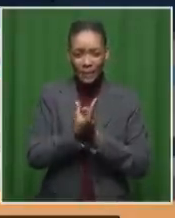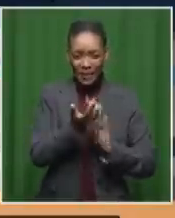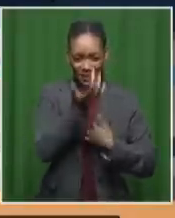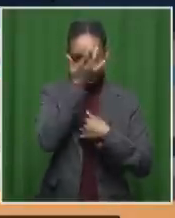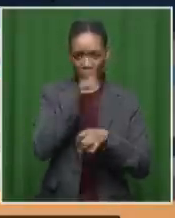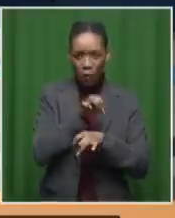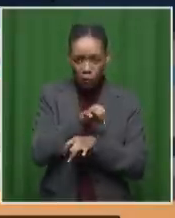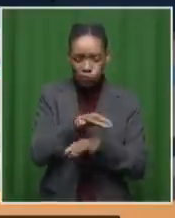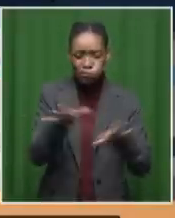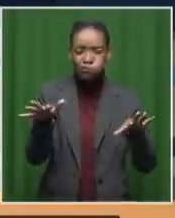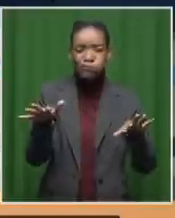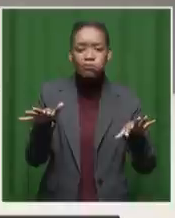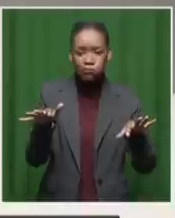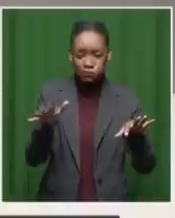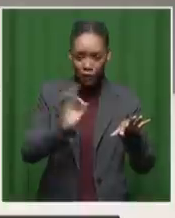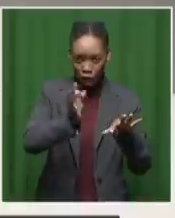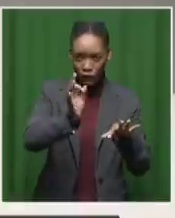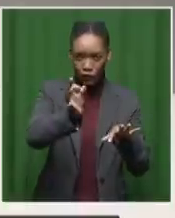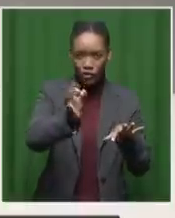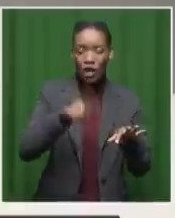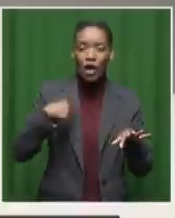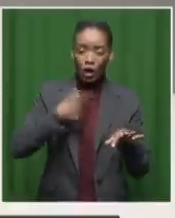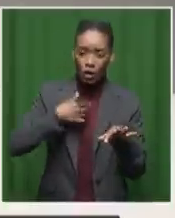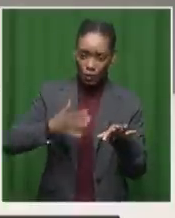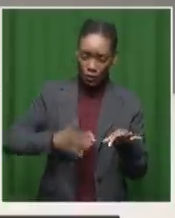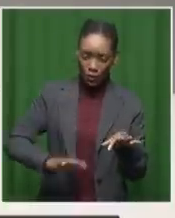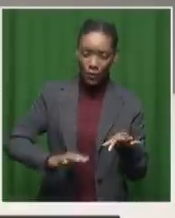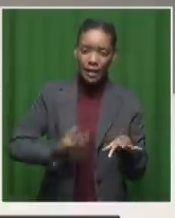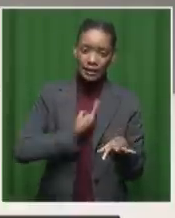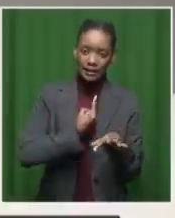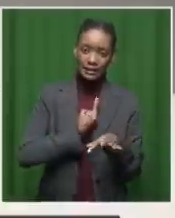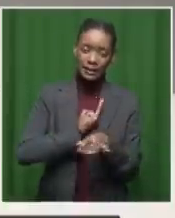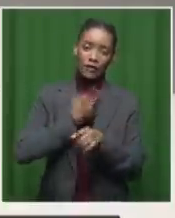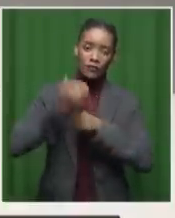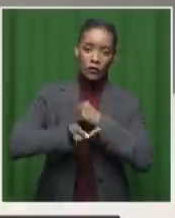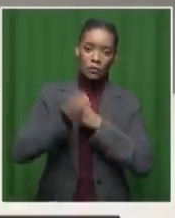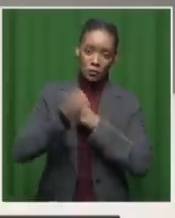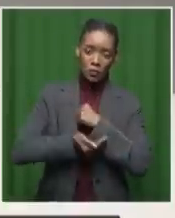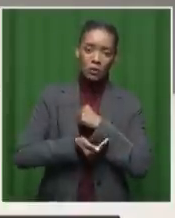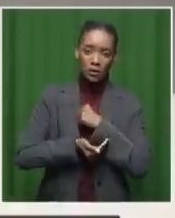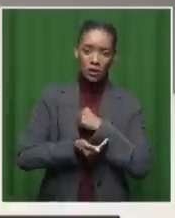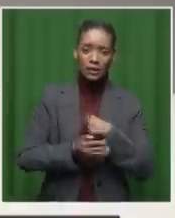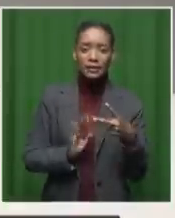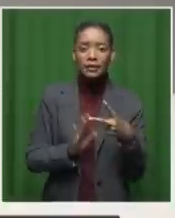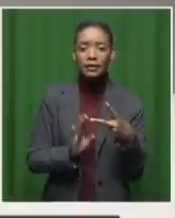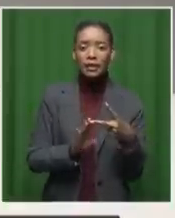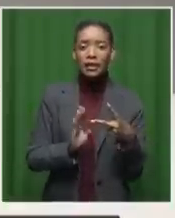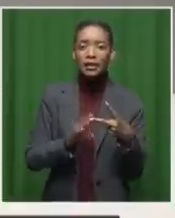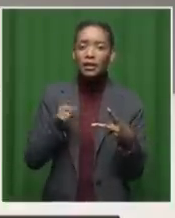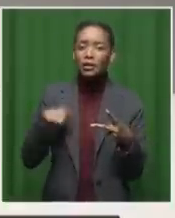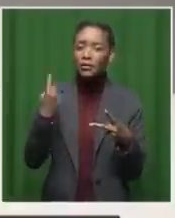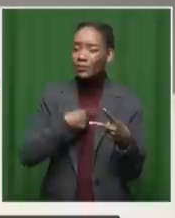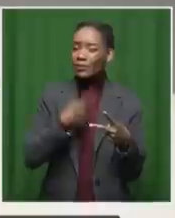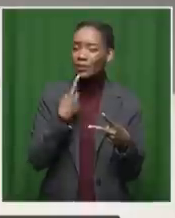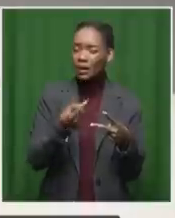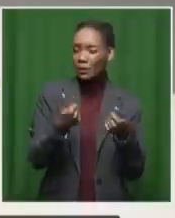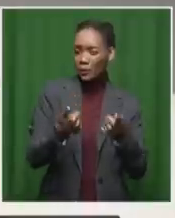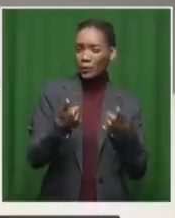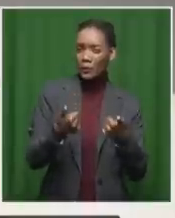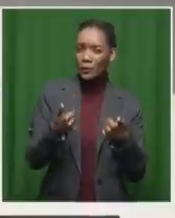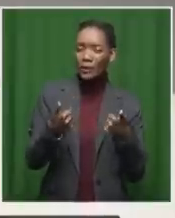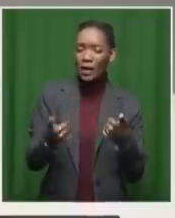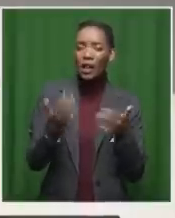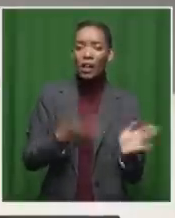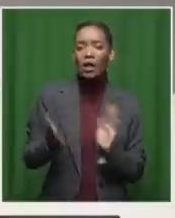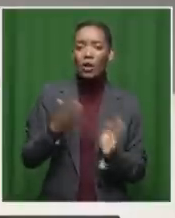be protected. This is the first one. The second one, we say we are well organized. We had a champion for